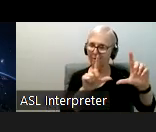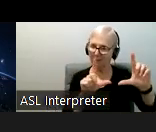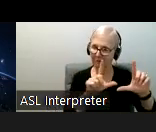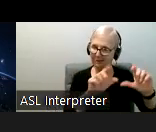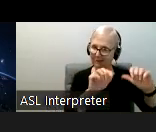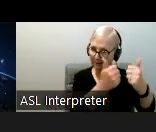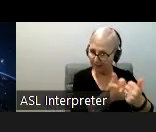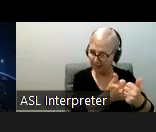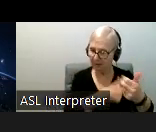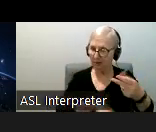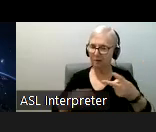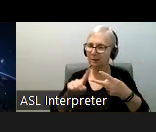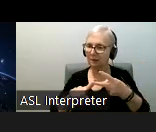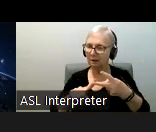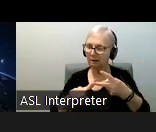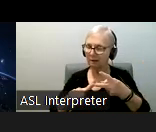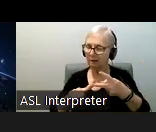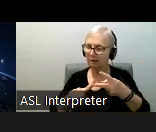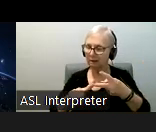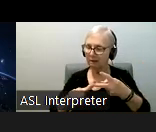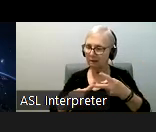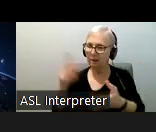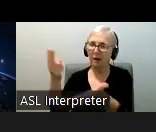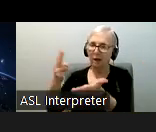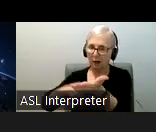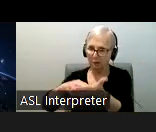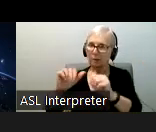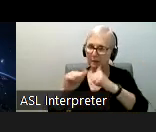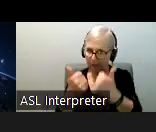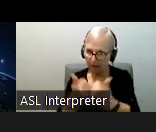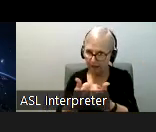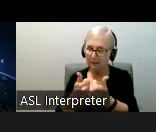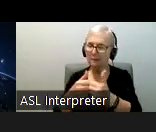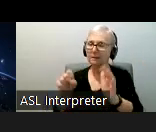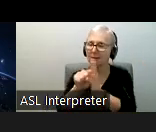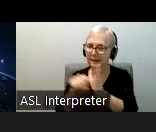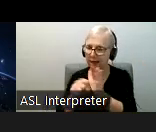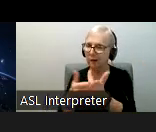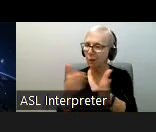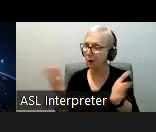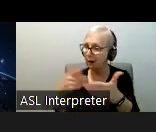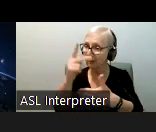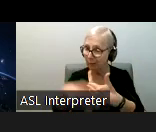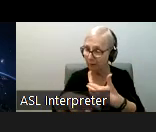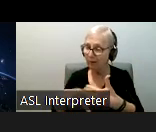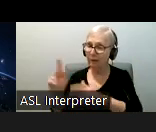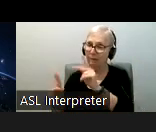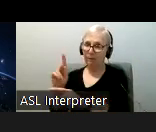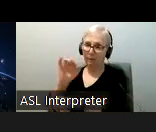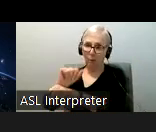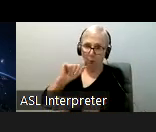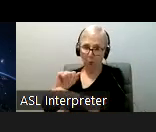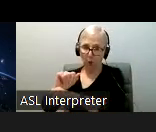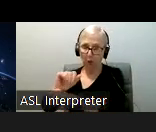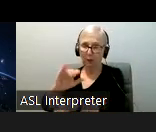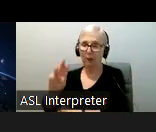we have a lot of contracted agencies and statewide programs. We have folks that work in criminal